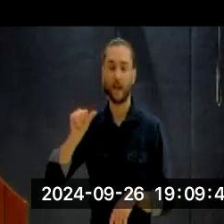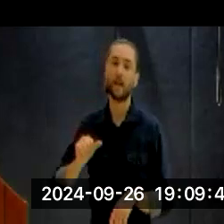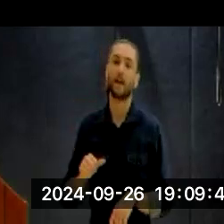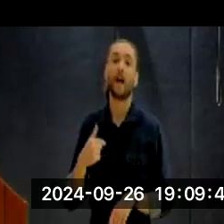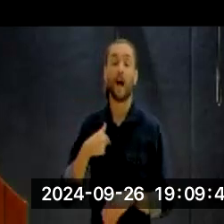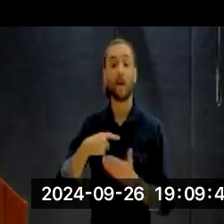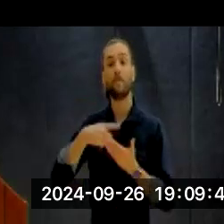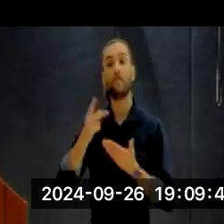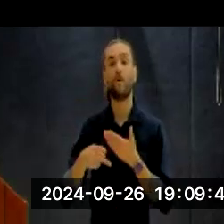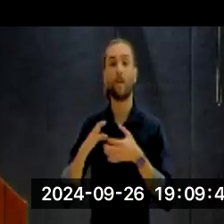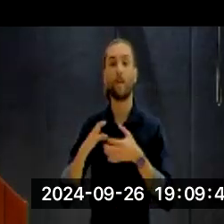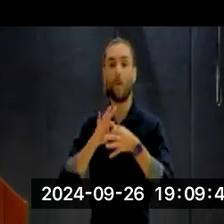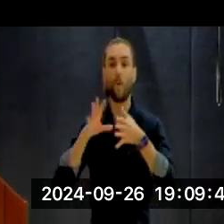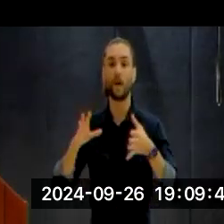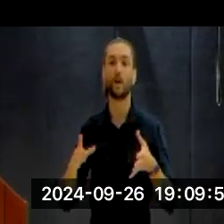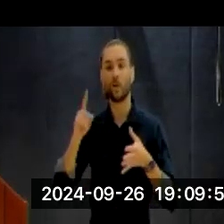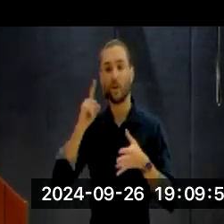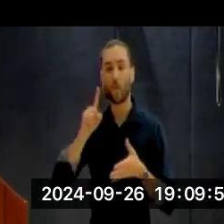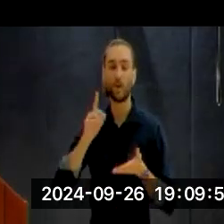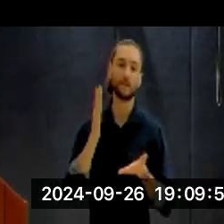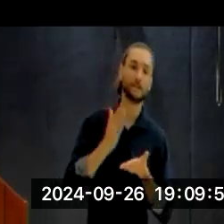program coordinator for the Stop the Hate